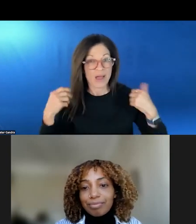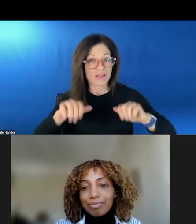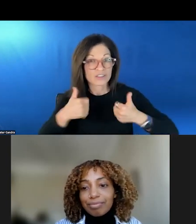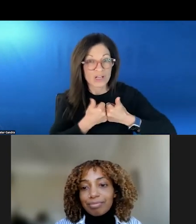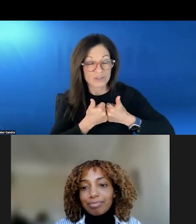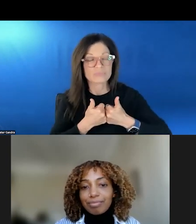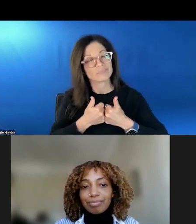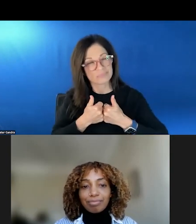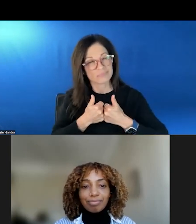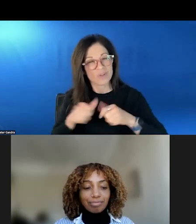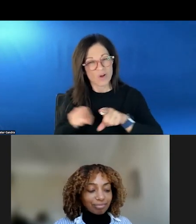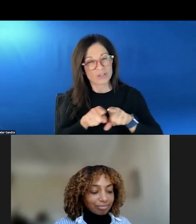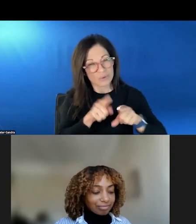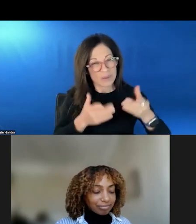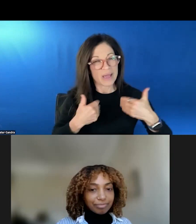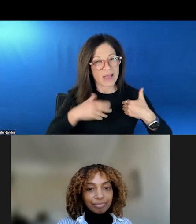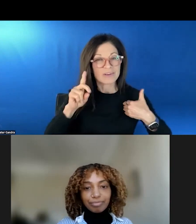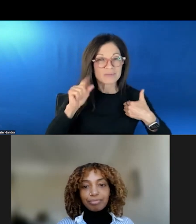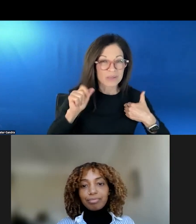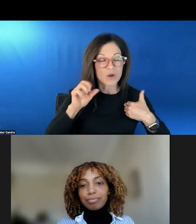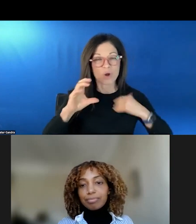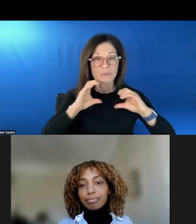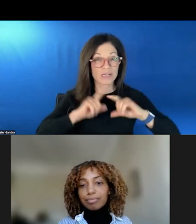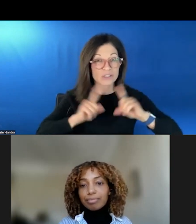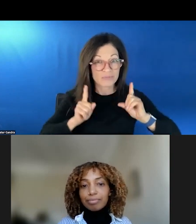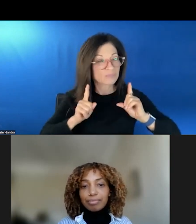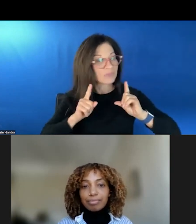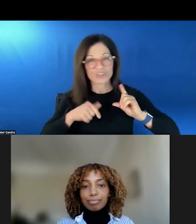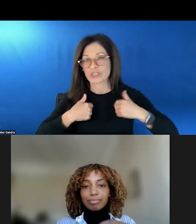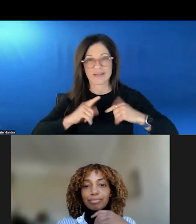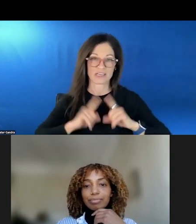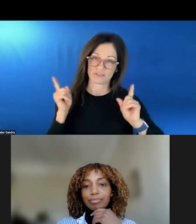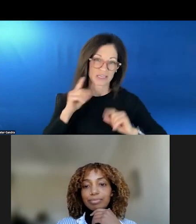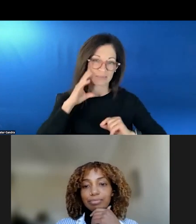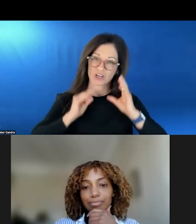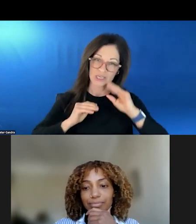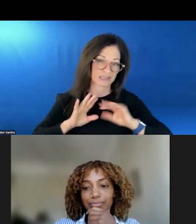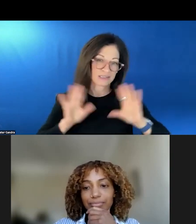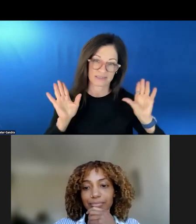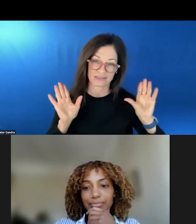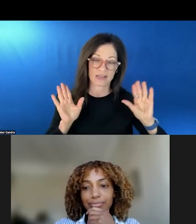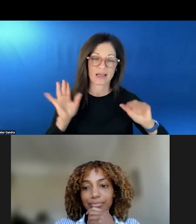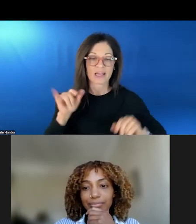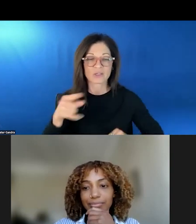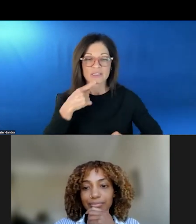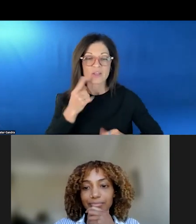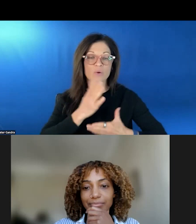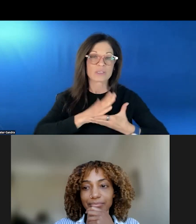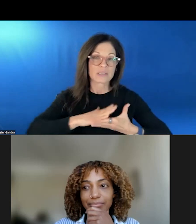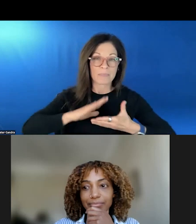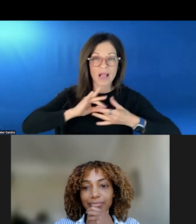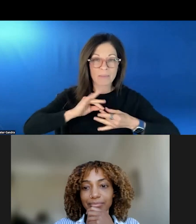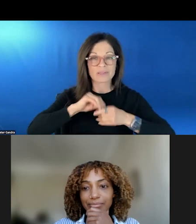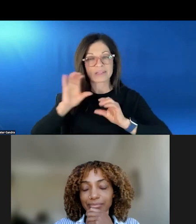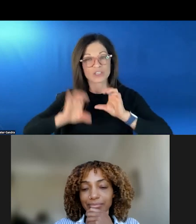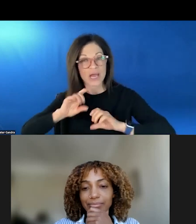also have a disability or communication differences just simply have different experiences. Like you said, there were some comments in the chat about